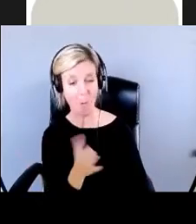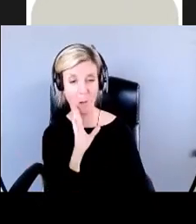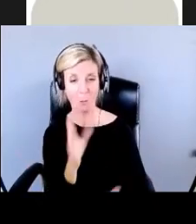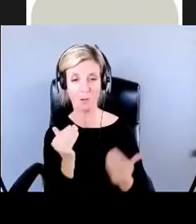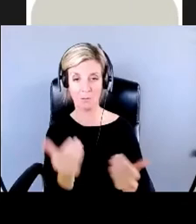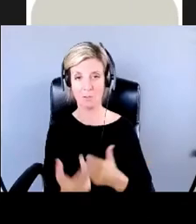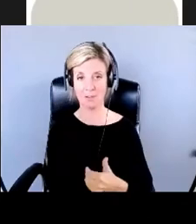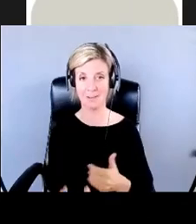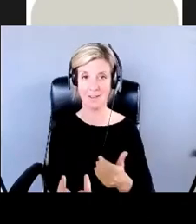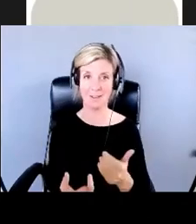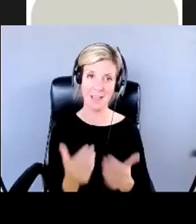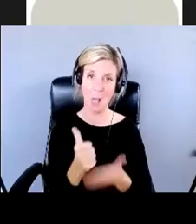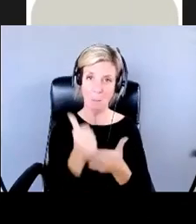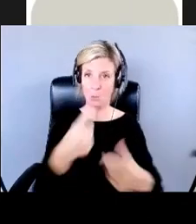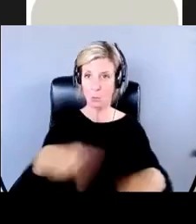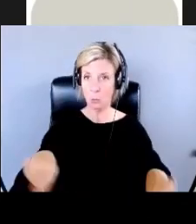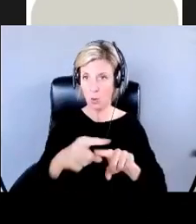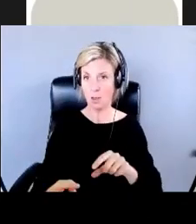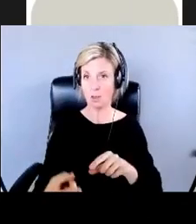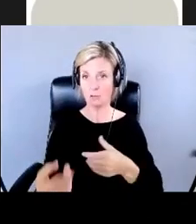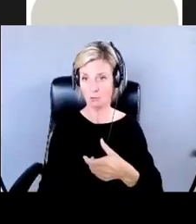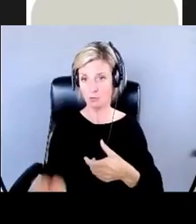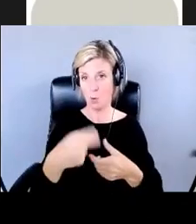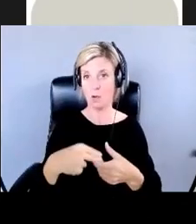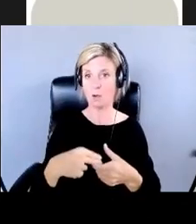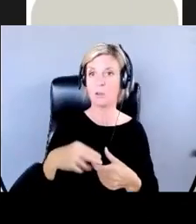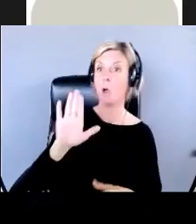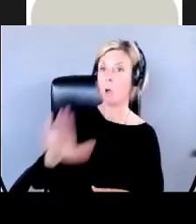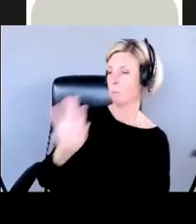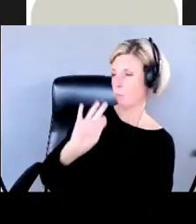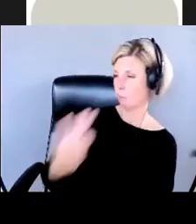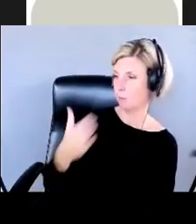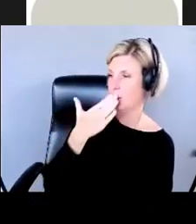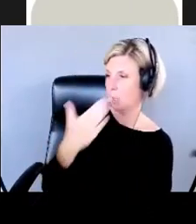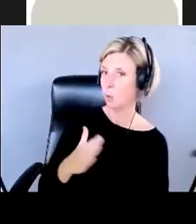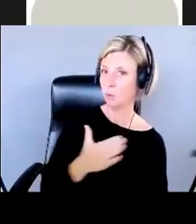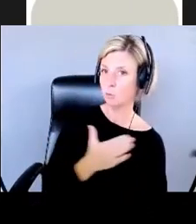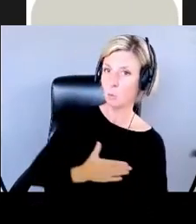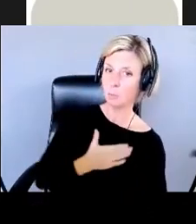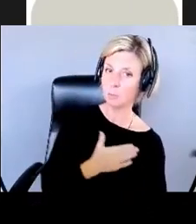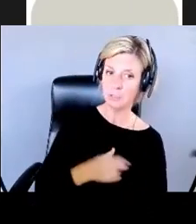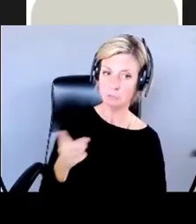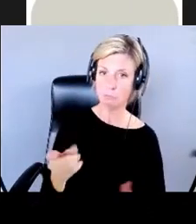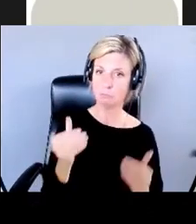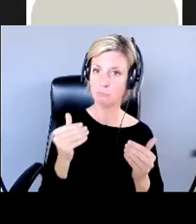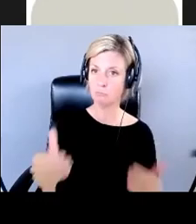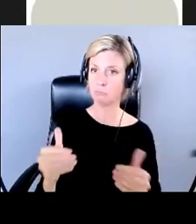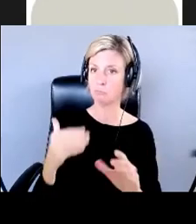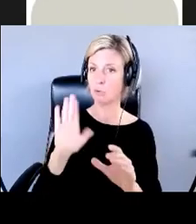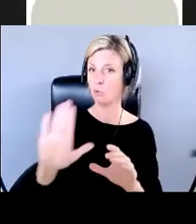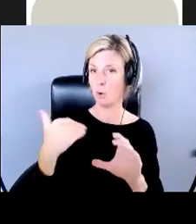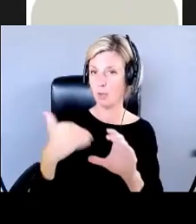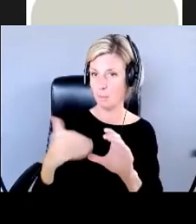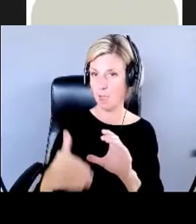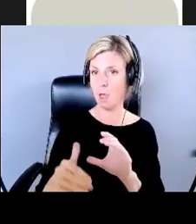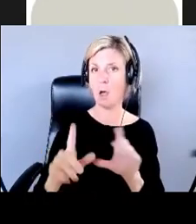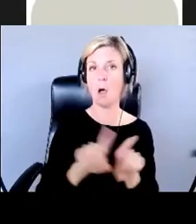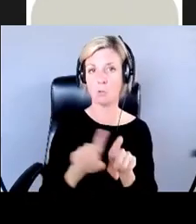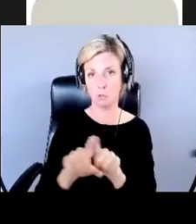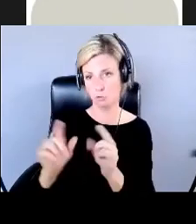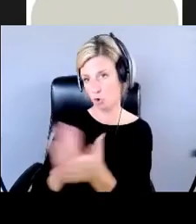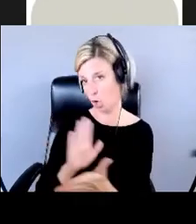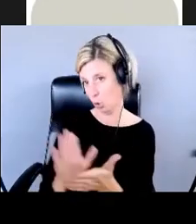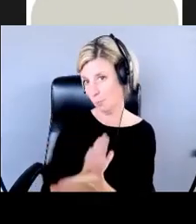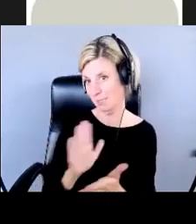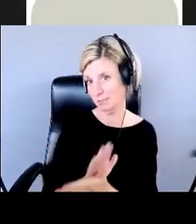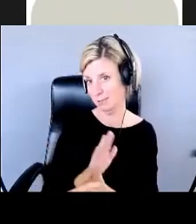sure to share your email address in the chat box along with the link to the document you were mentioning. Vivian, you're next. I was just going to say